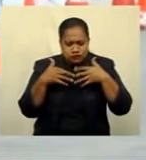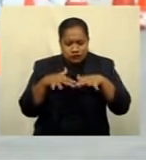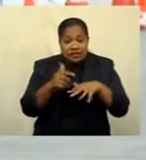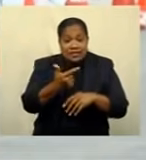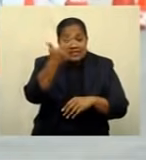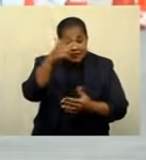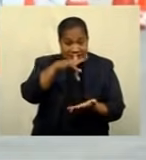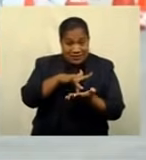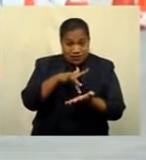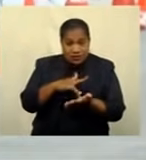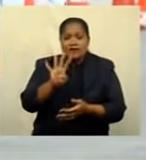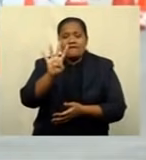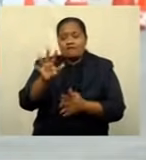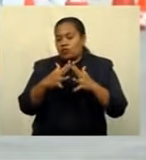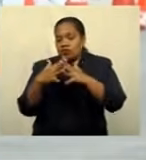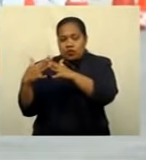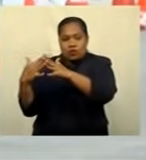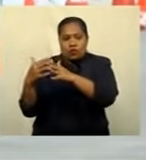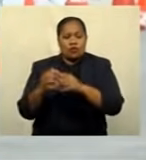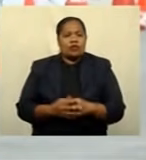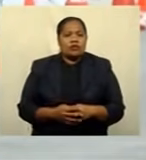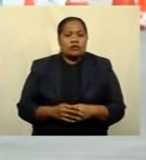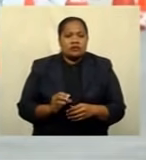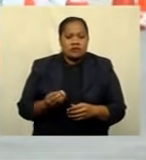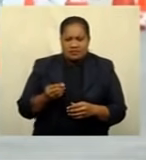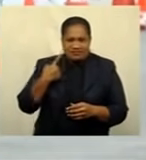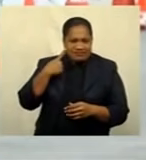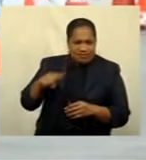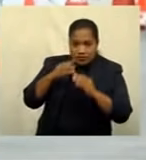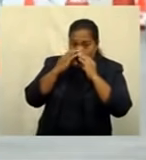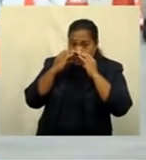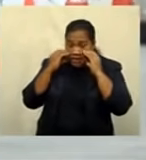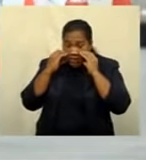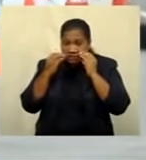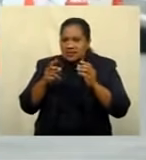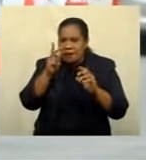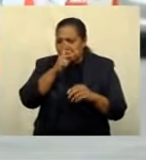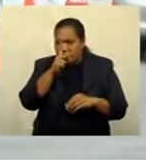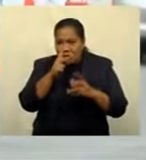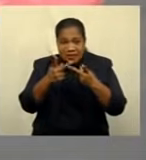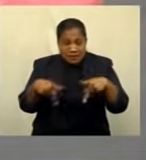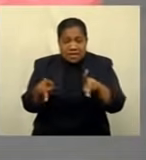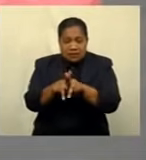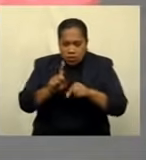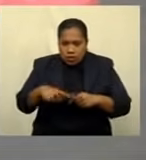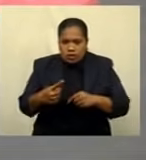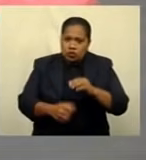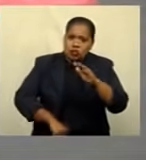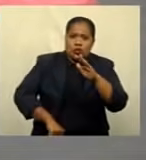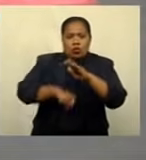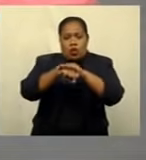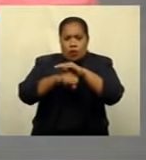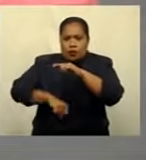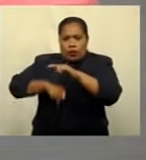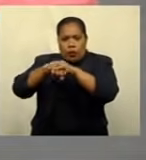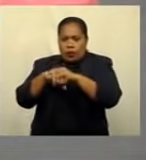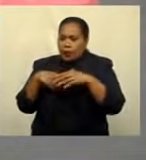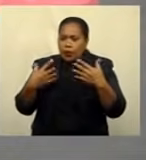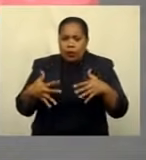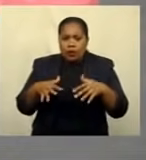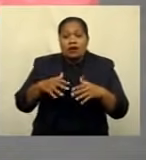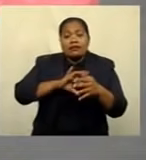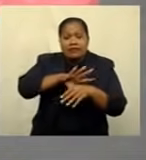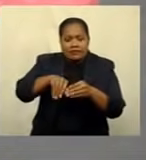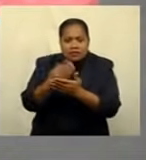Division and 4 in the West. Failure to wear a mask in a public place continues to top infringements on a daily basis. Those who've